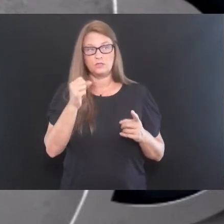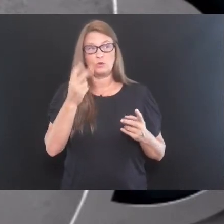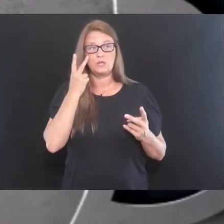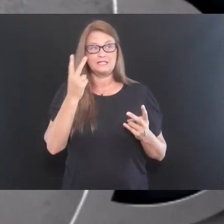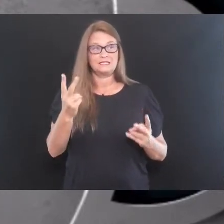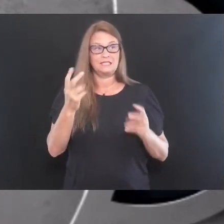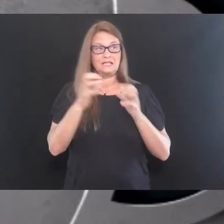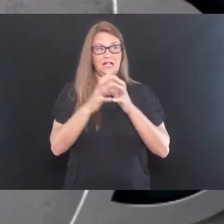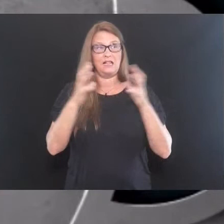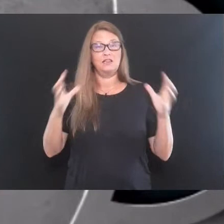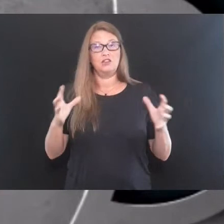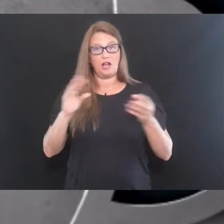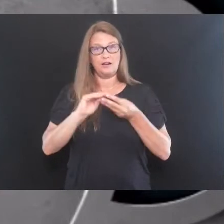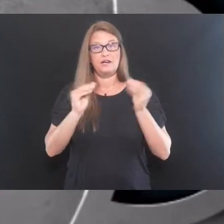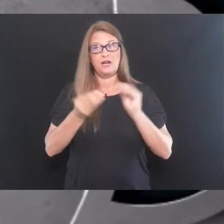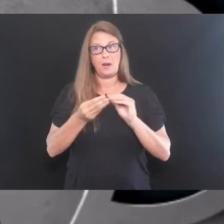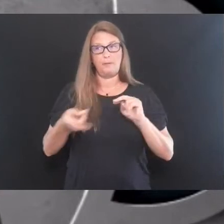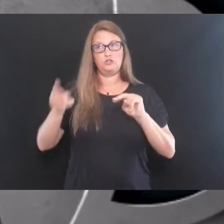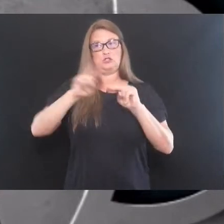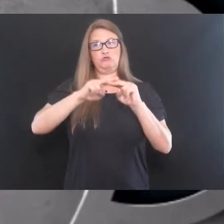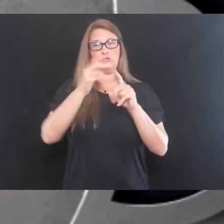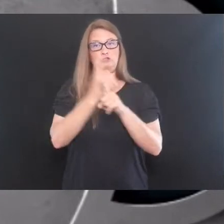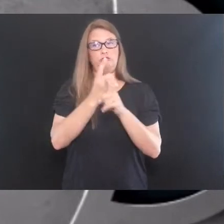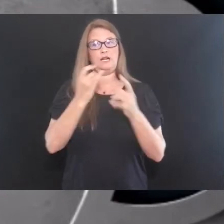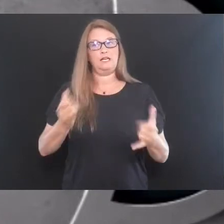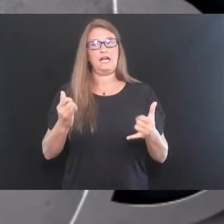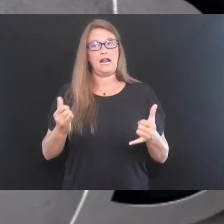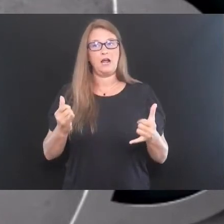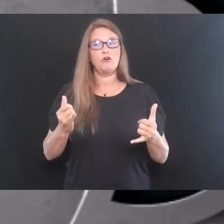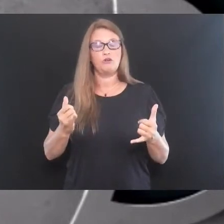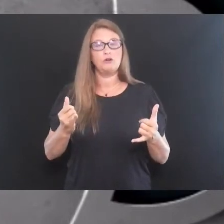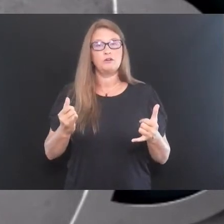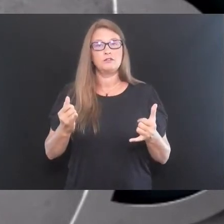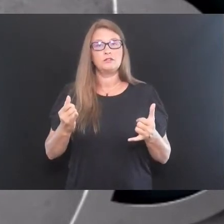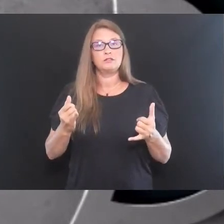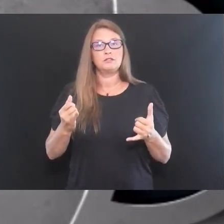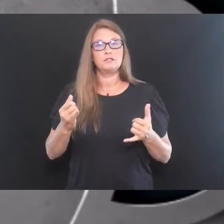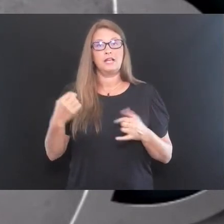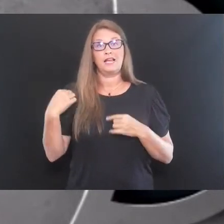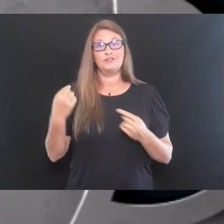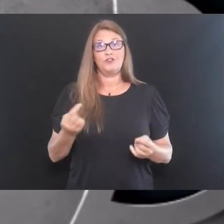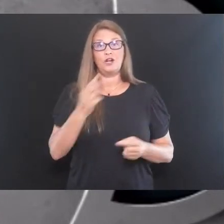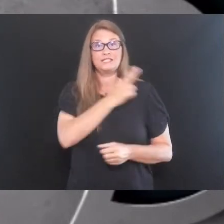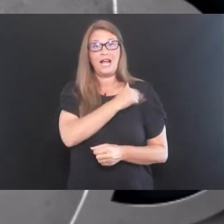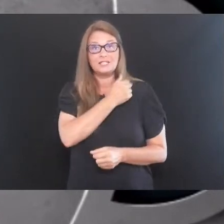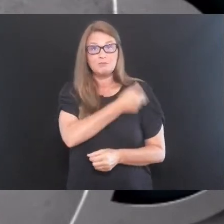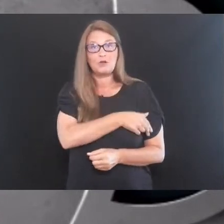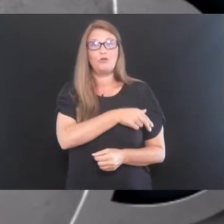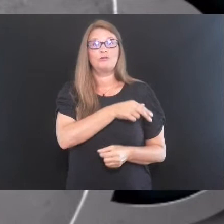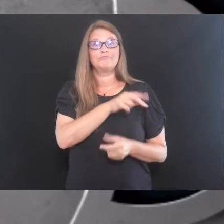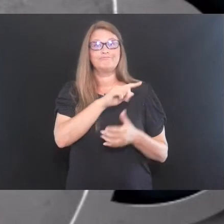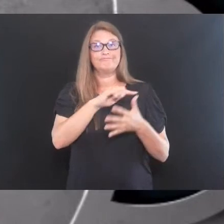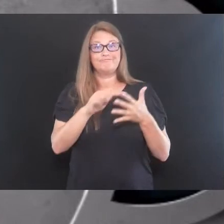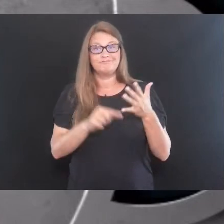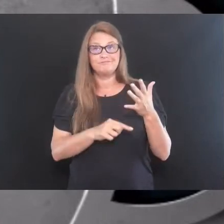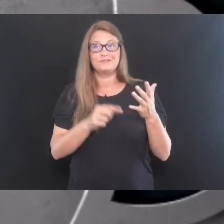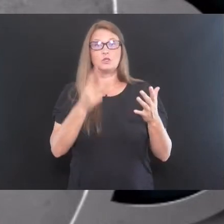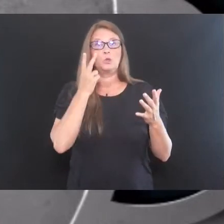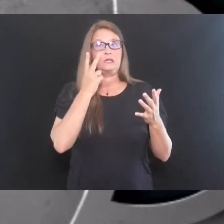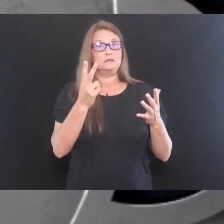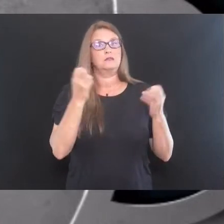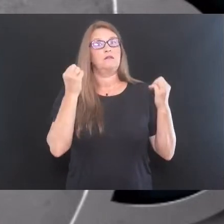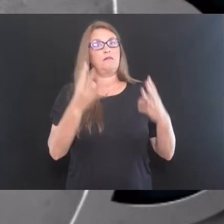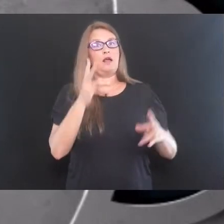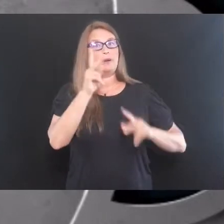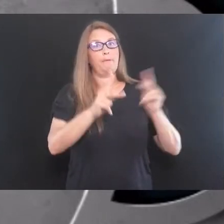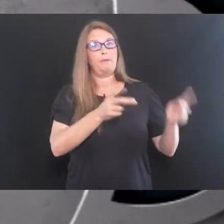cases in the elementary school ages, I would say. As far as our hospital cases, we do have a significant amount